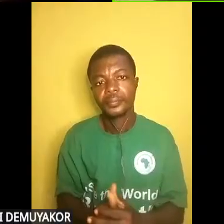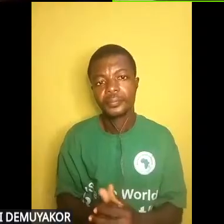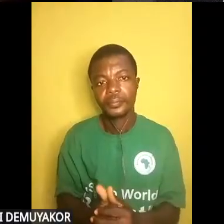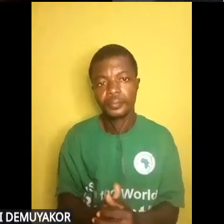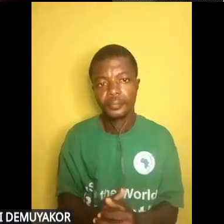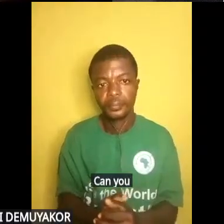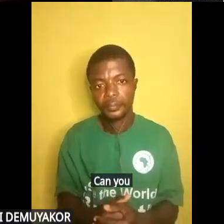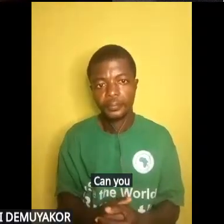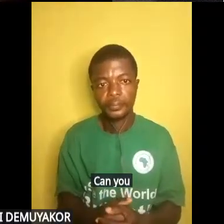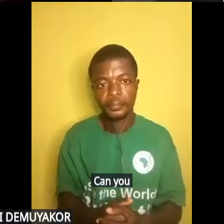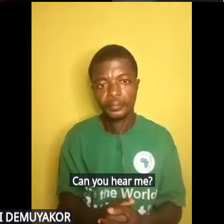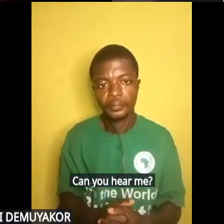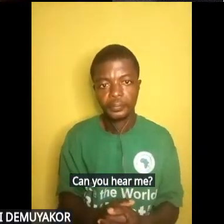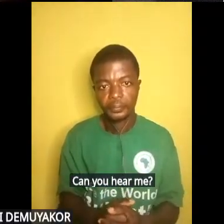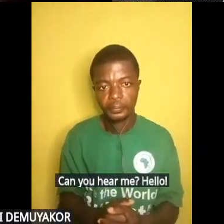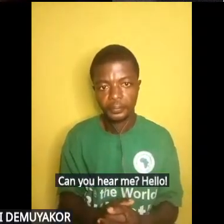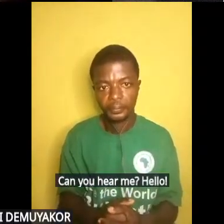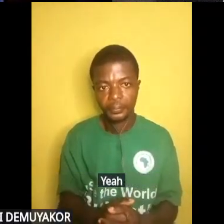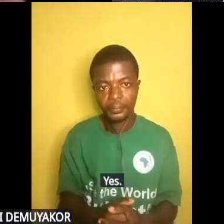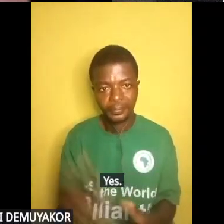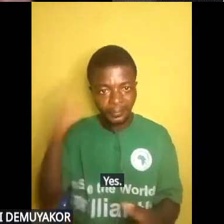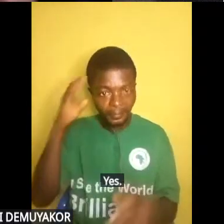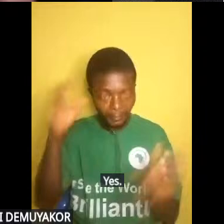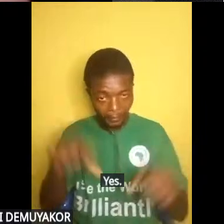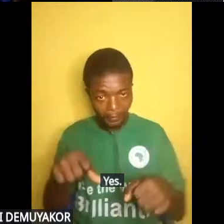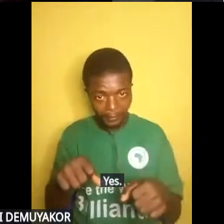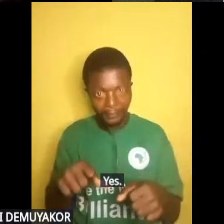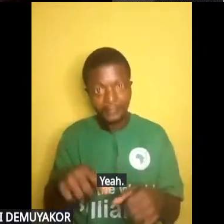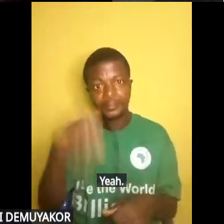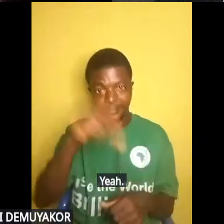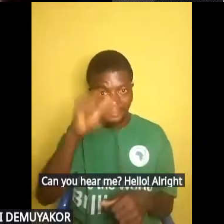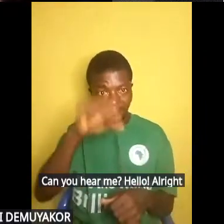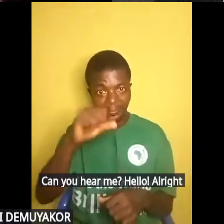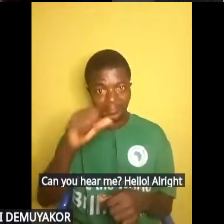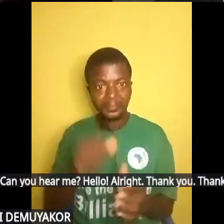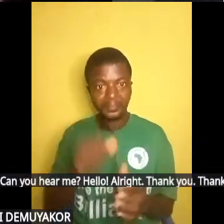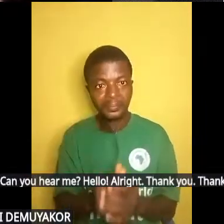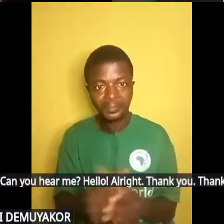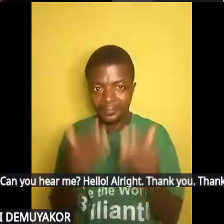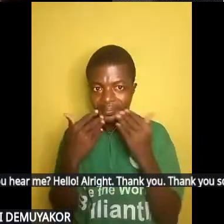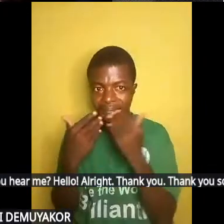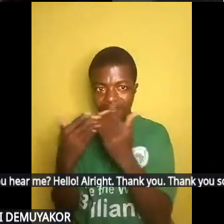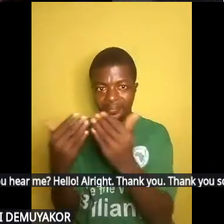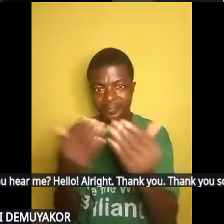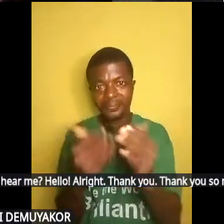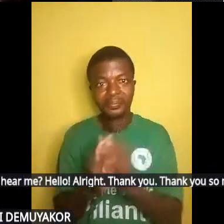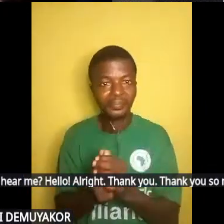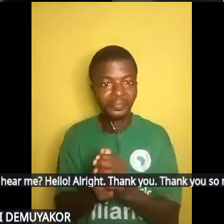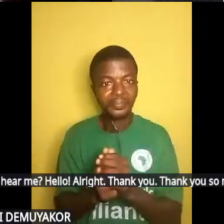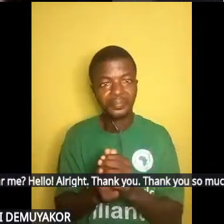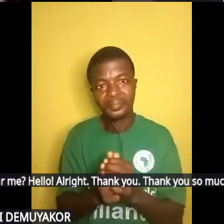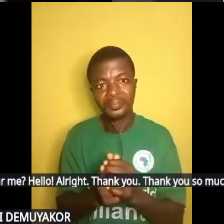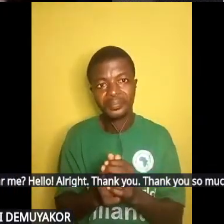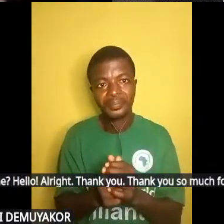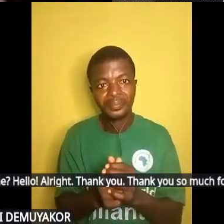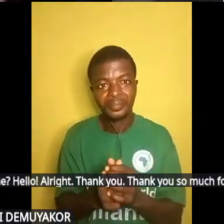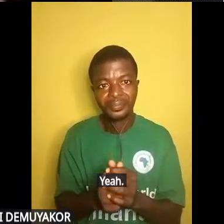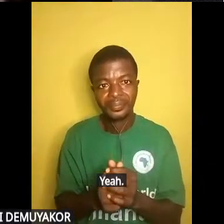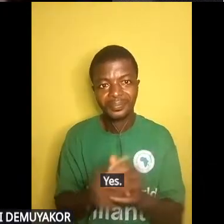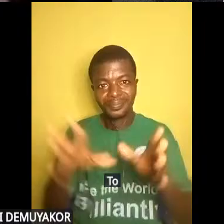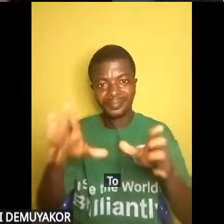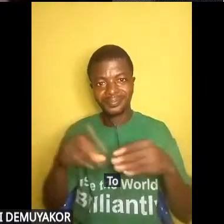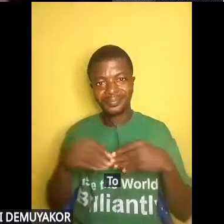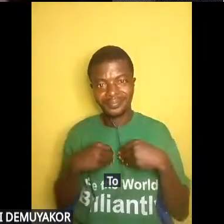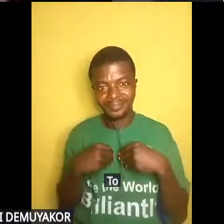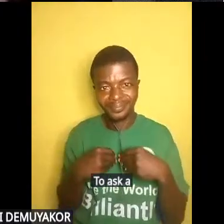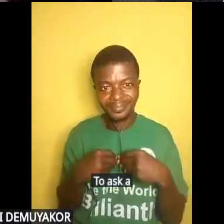Can you hear me? Hello? Yeah. Yes. All right, thank you. Thank you so much for accepting me to ask a